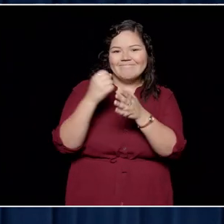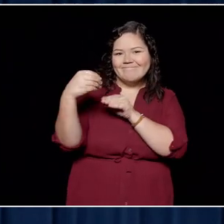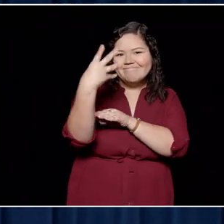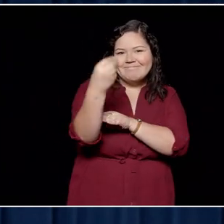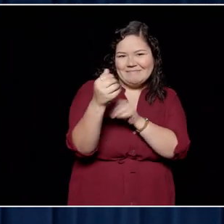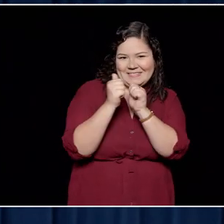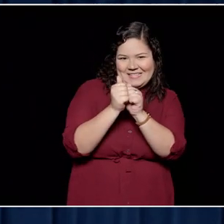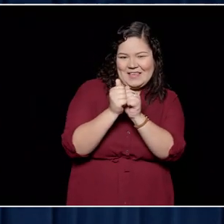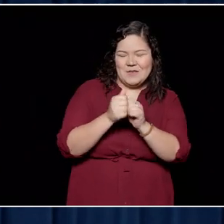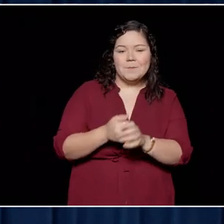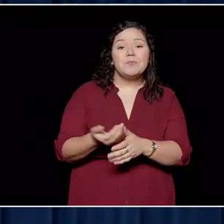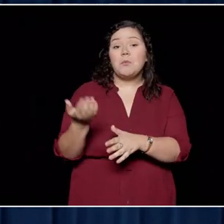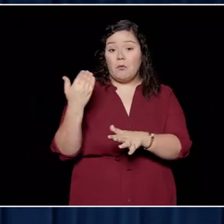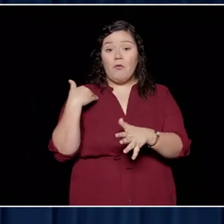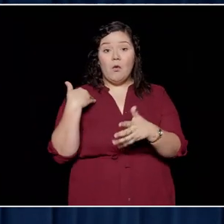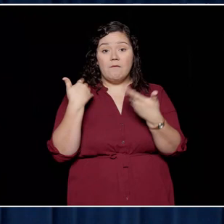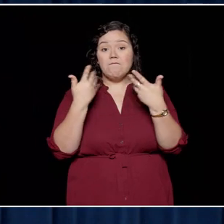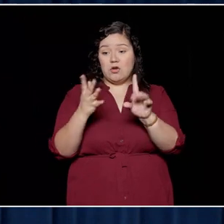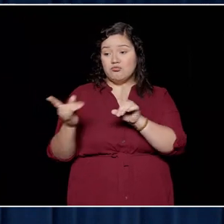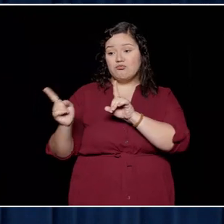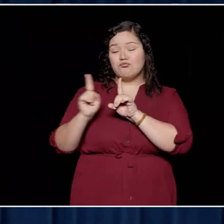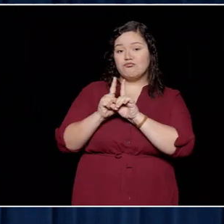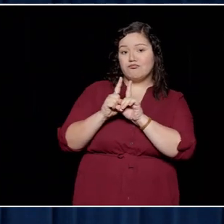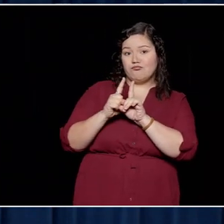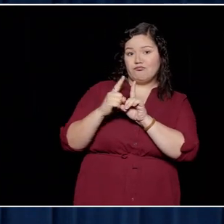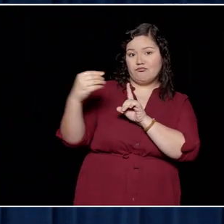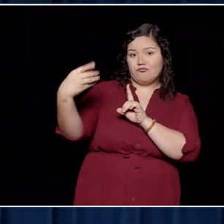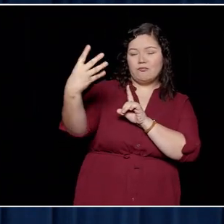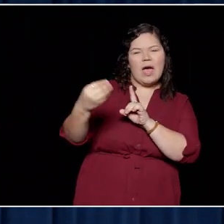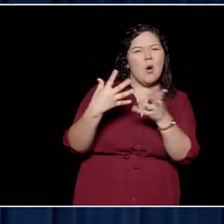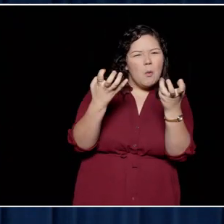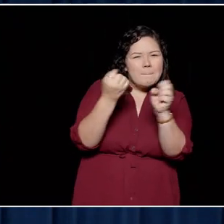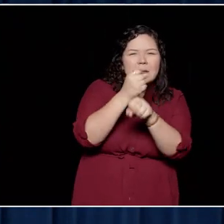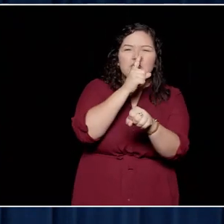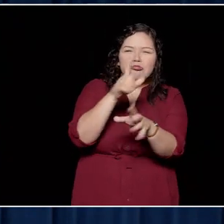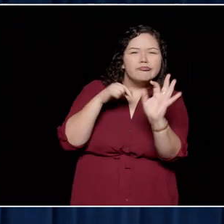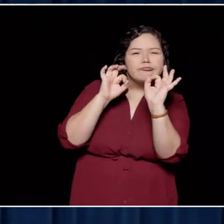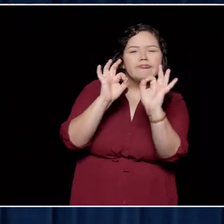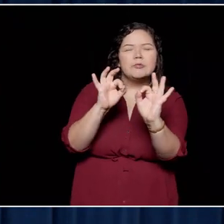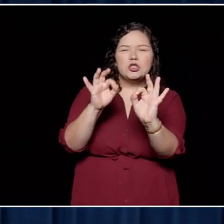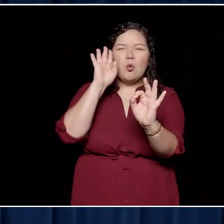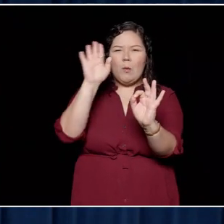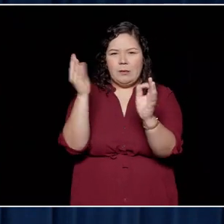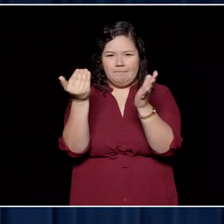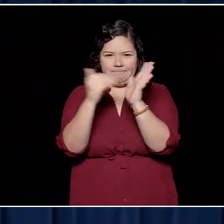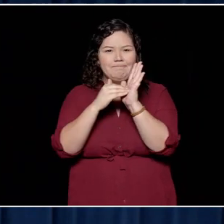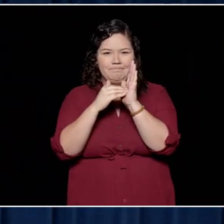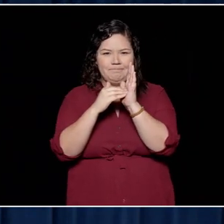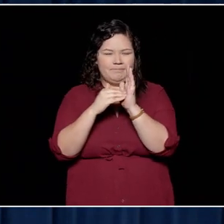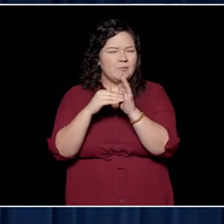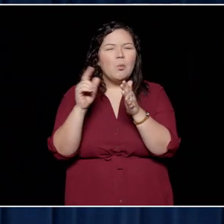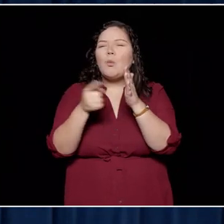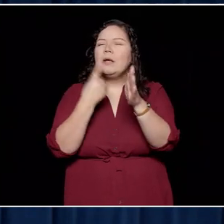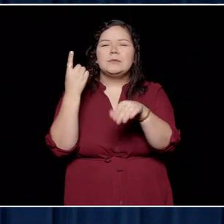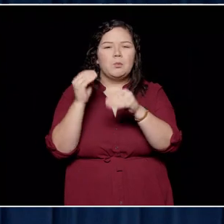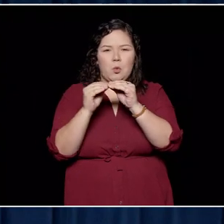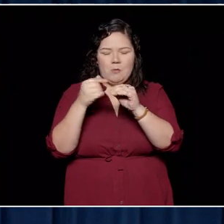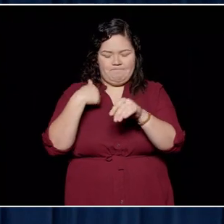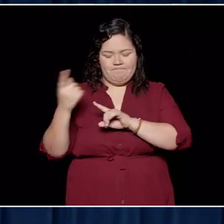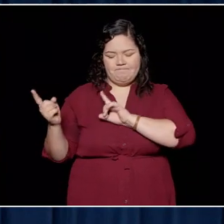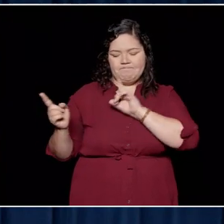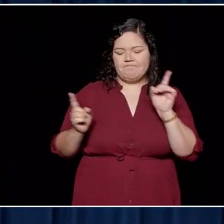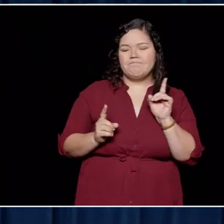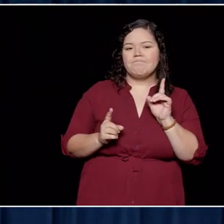Earlier, we took a selfie together, and I want to be sure we got that shot. So let's take one more. Once more, I'll slide to the